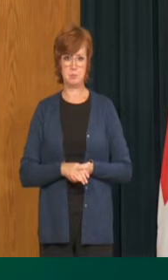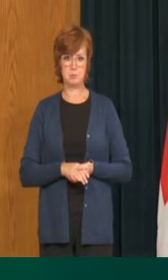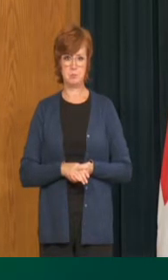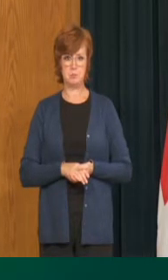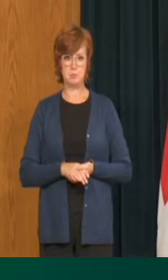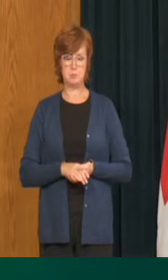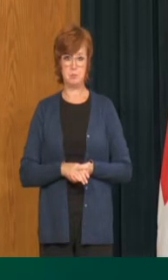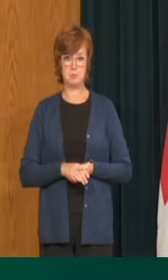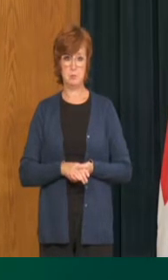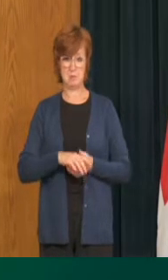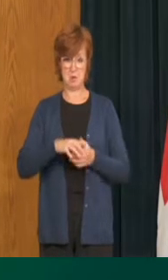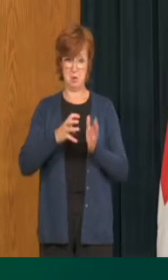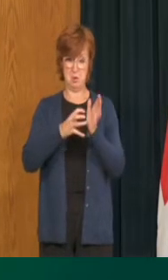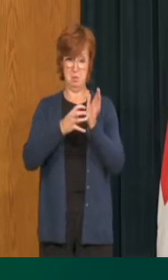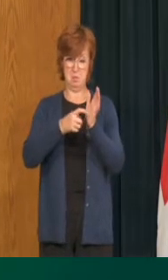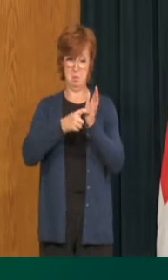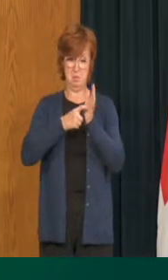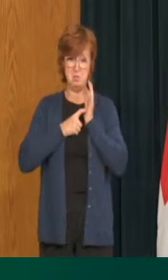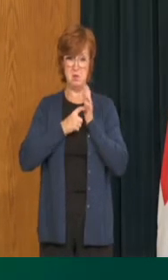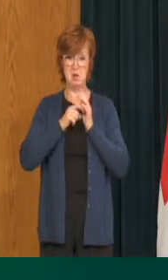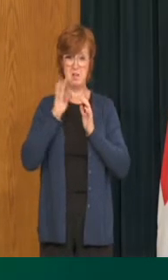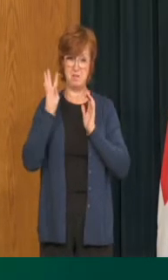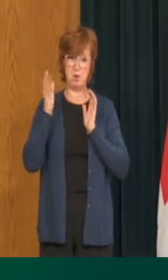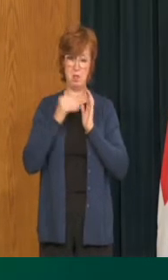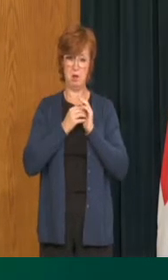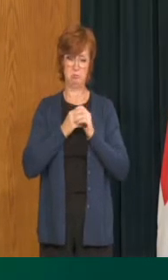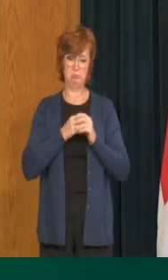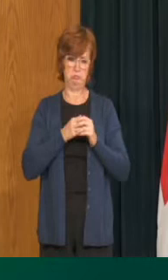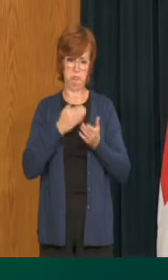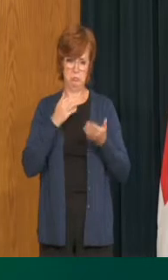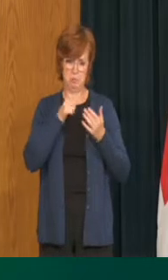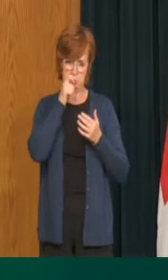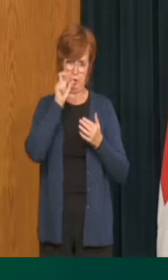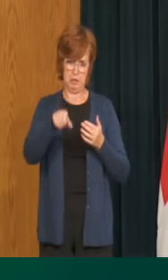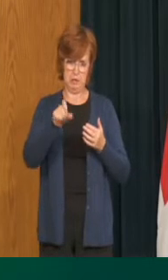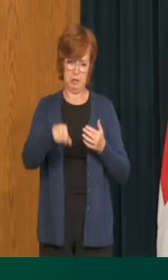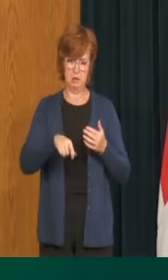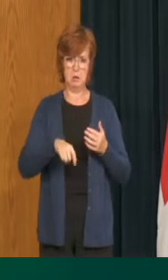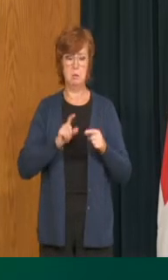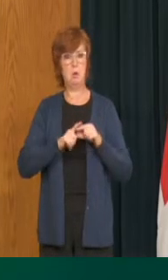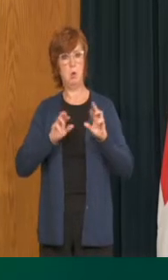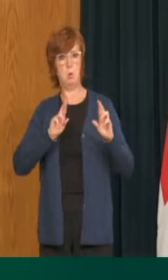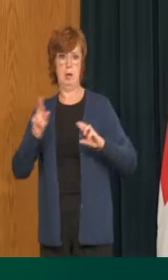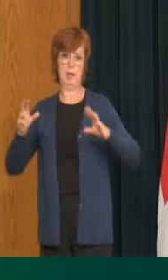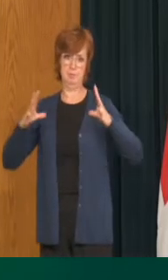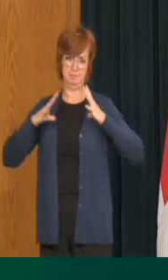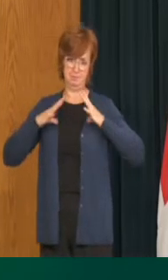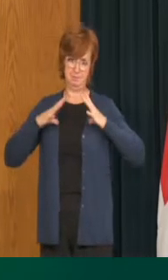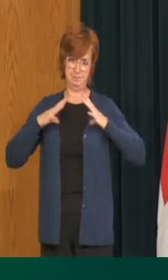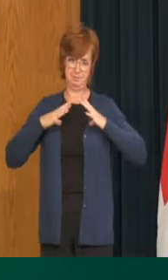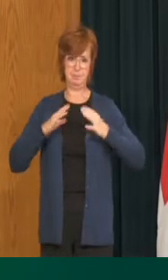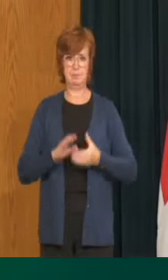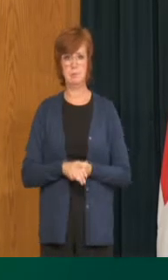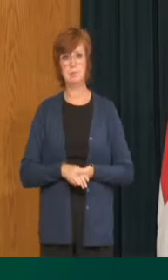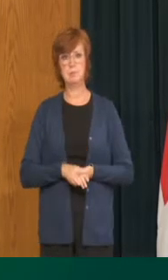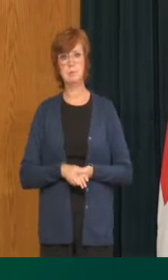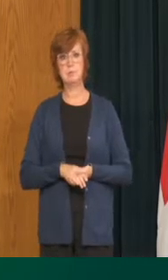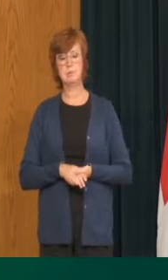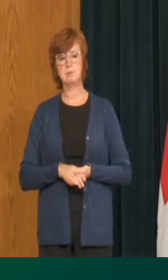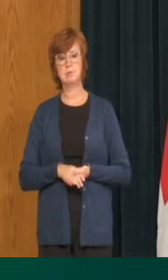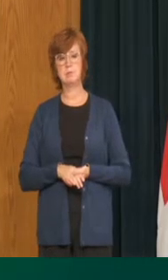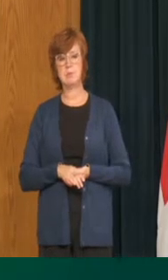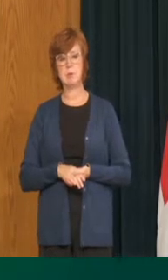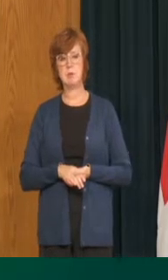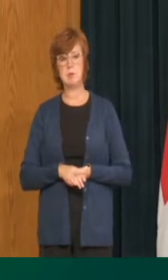tests in a day, but we feel it's prudent to ensure that we have that degree of capacity should we need it, and to ensure